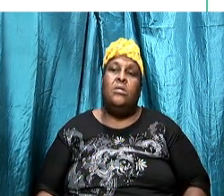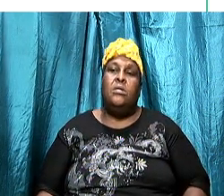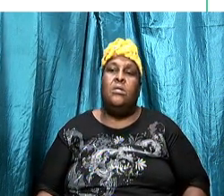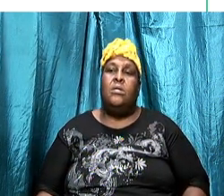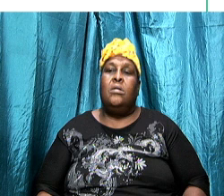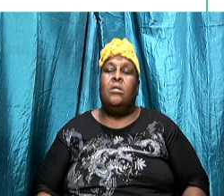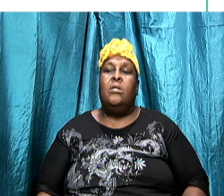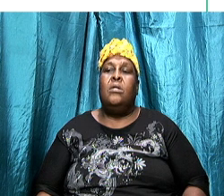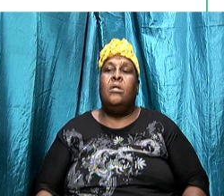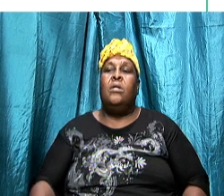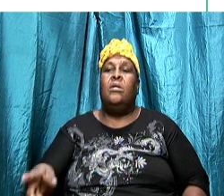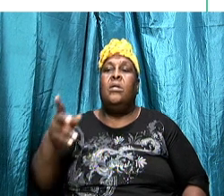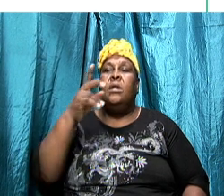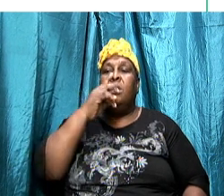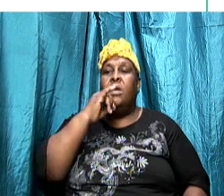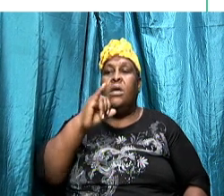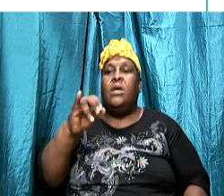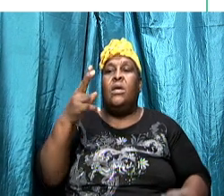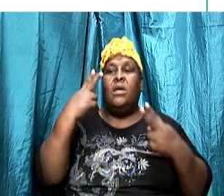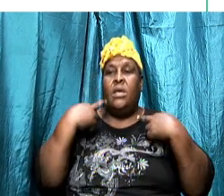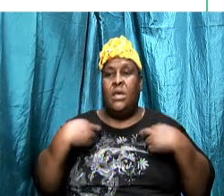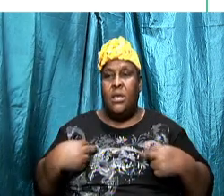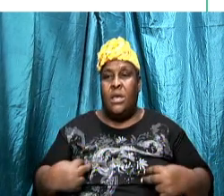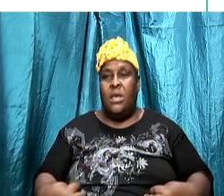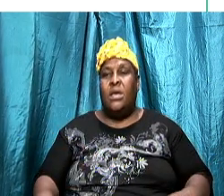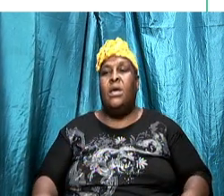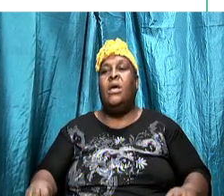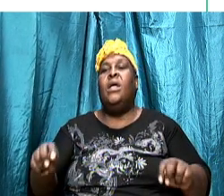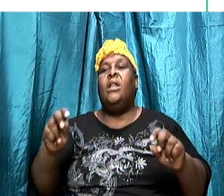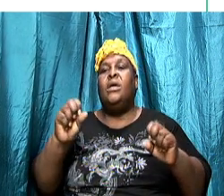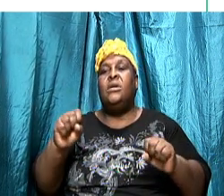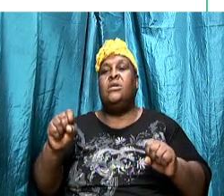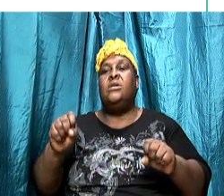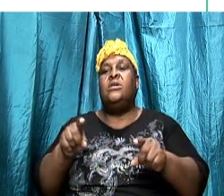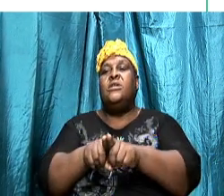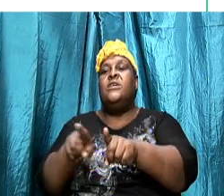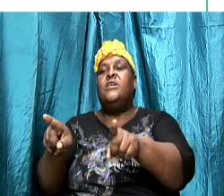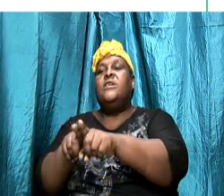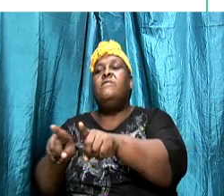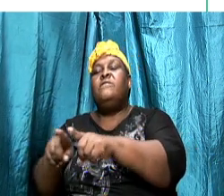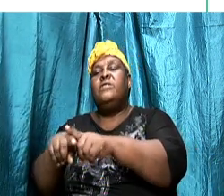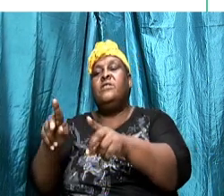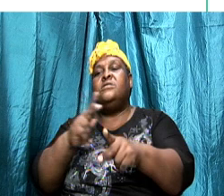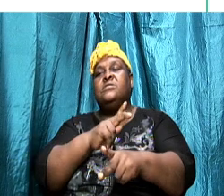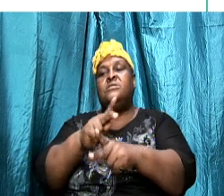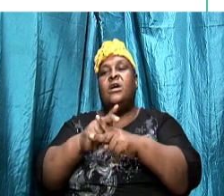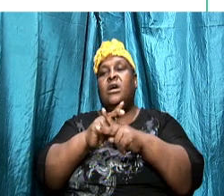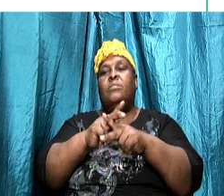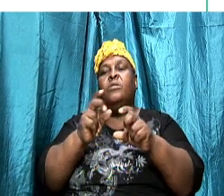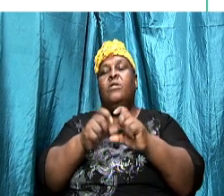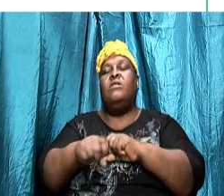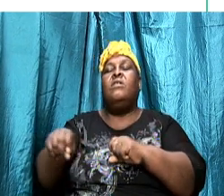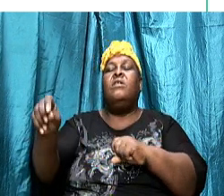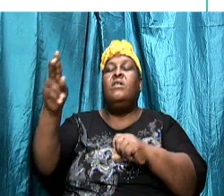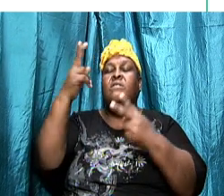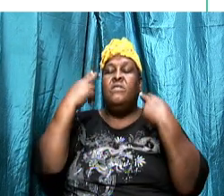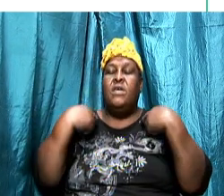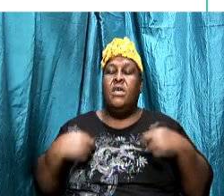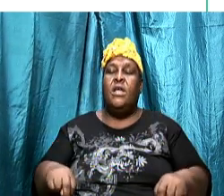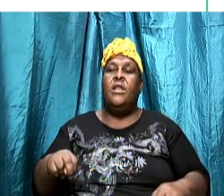pure lies, it is healings, because it is believed that there are different types of healing, physical, spiritual, and